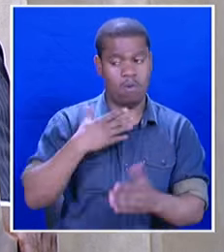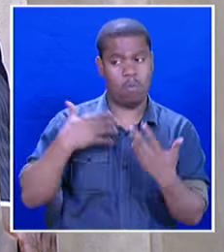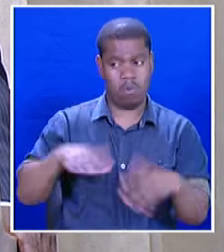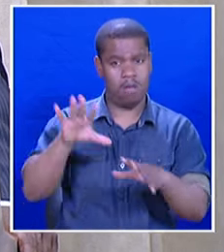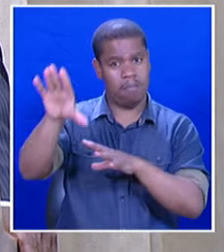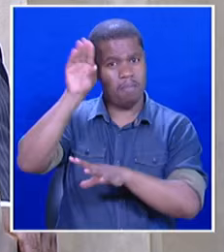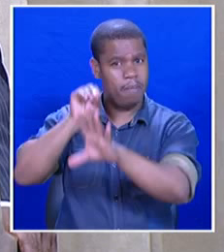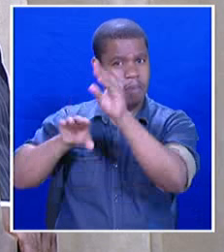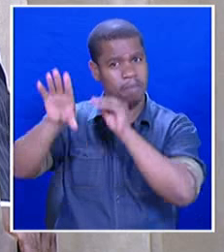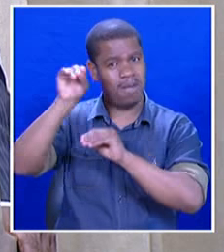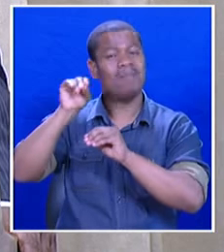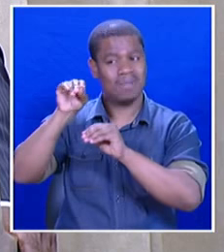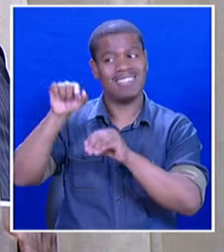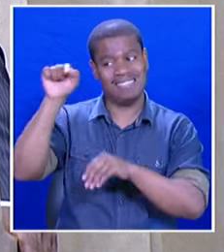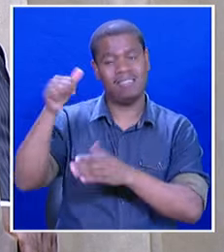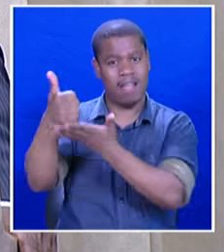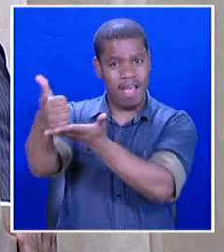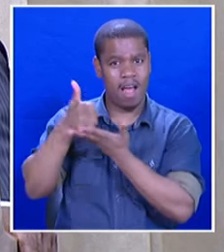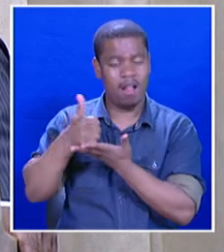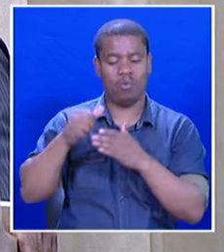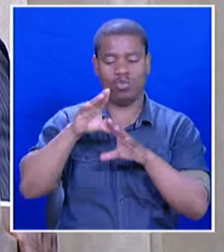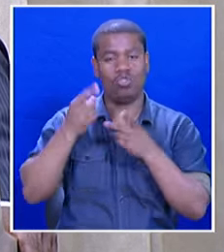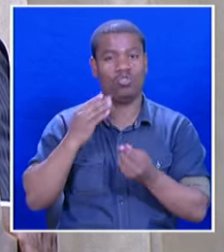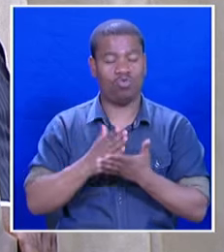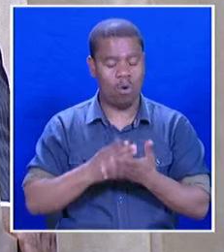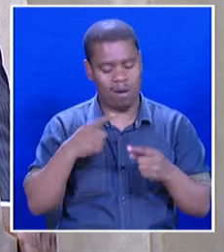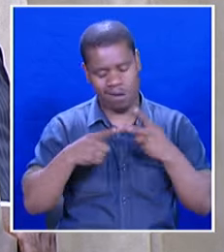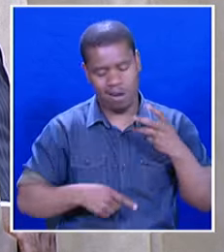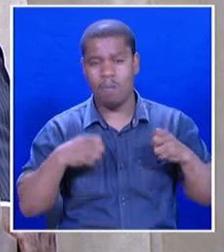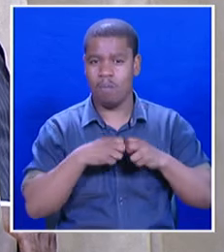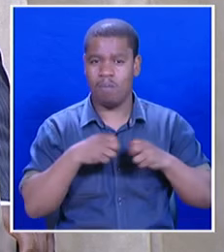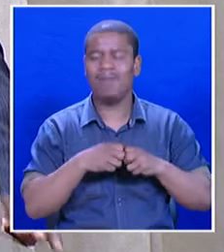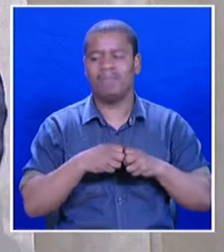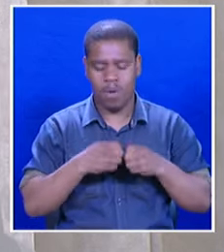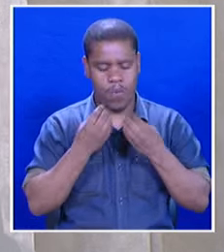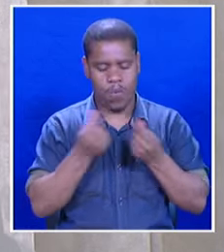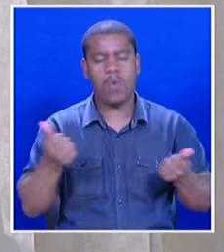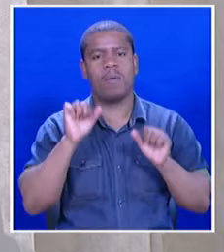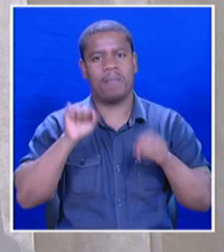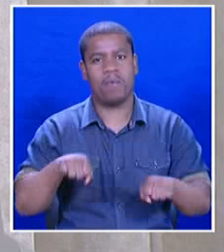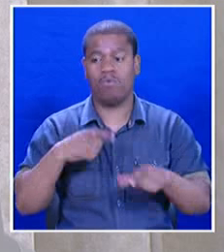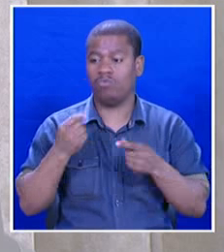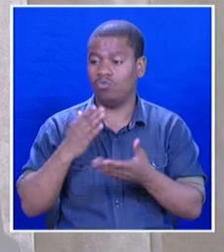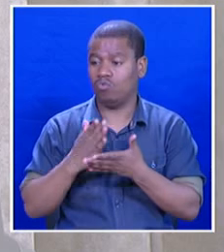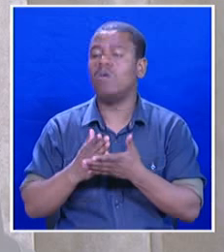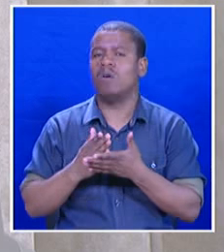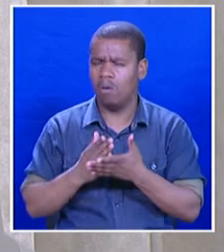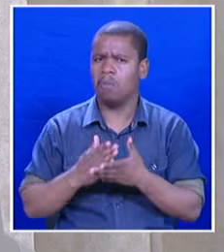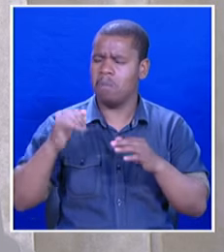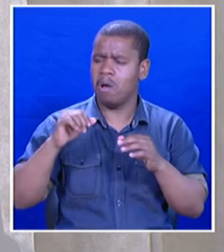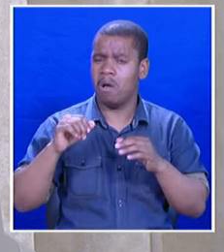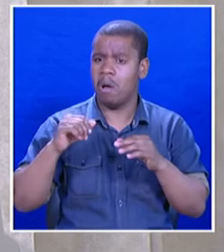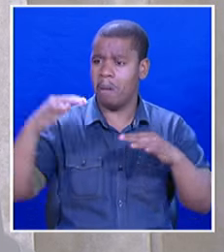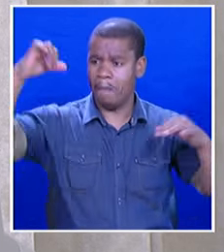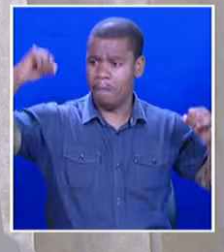us to address our own challenges. And that is the advantage of having these binational commissions